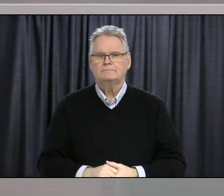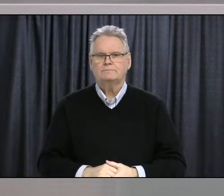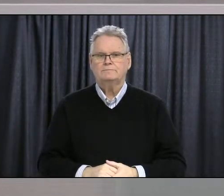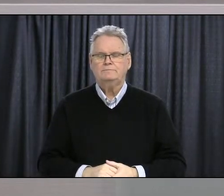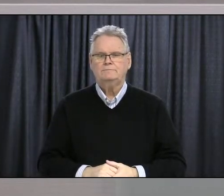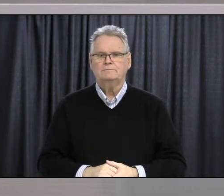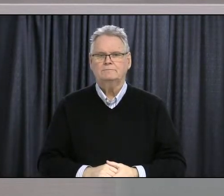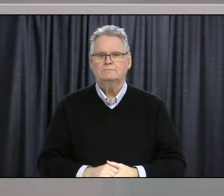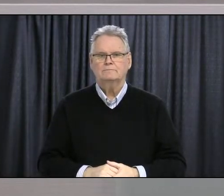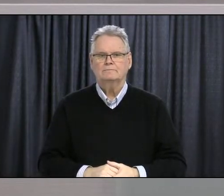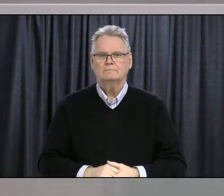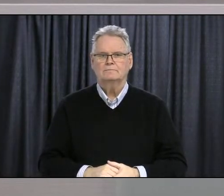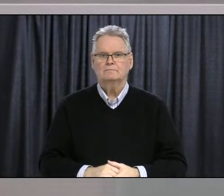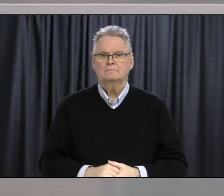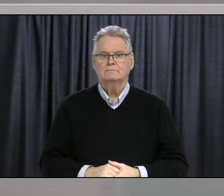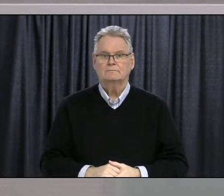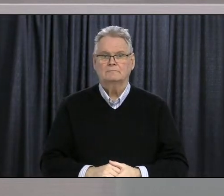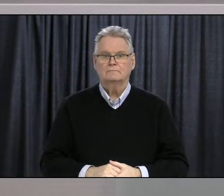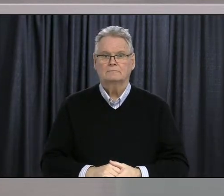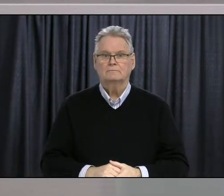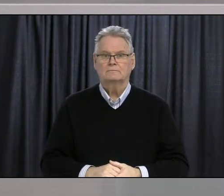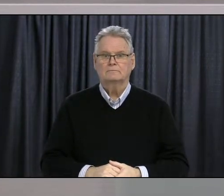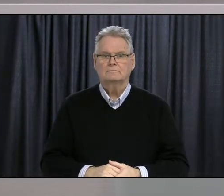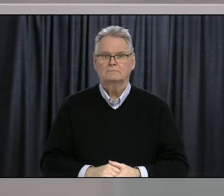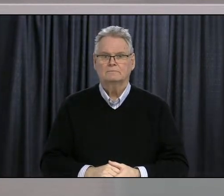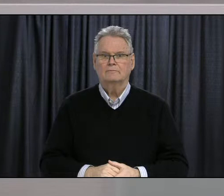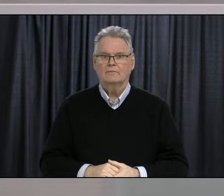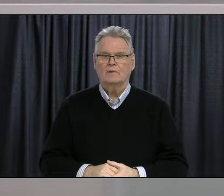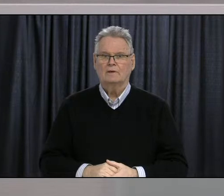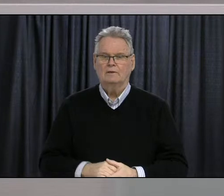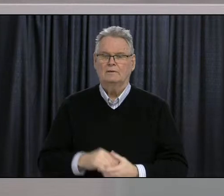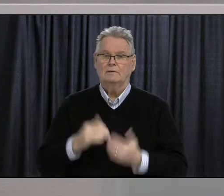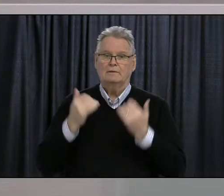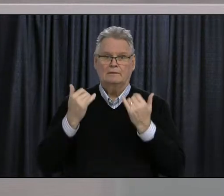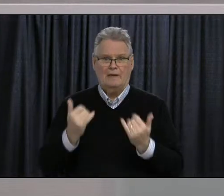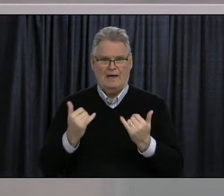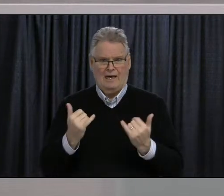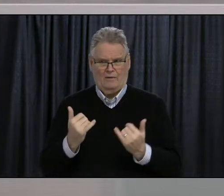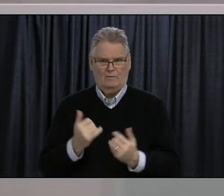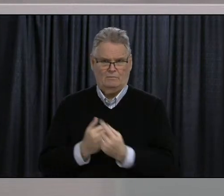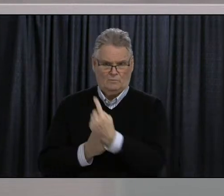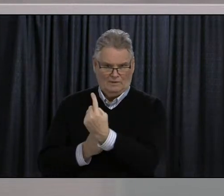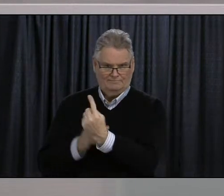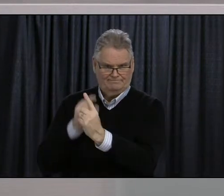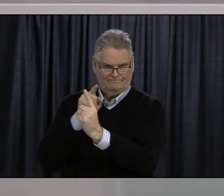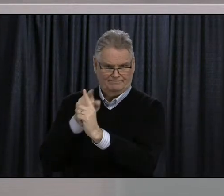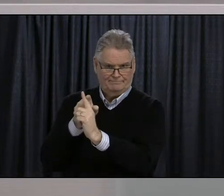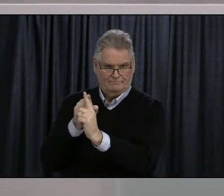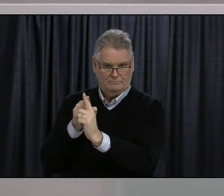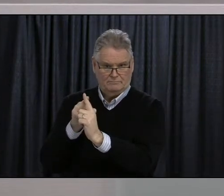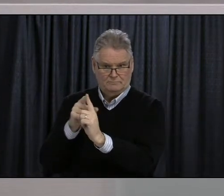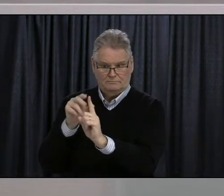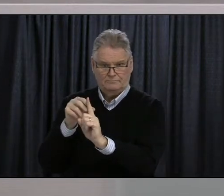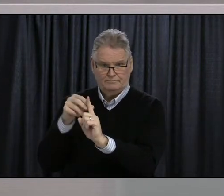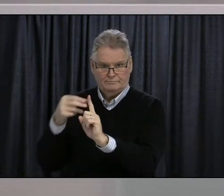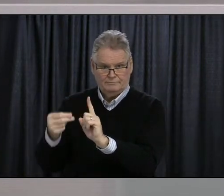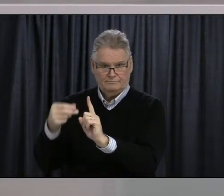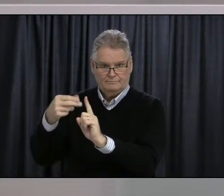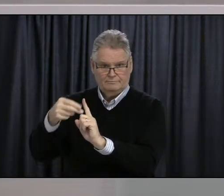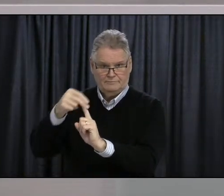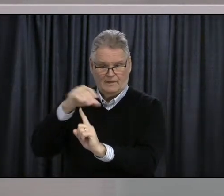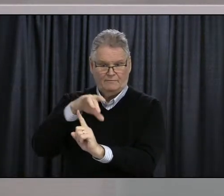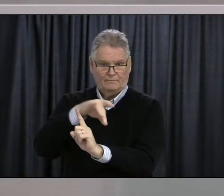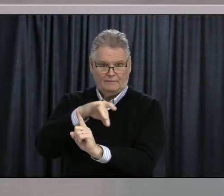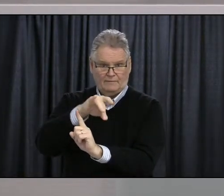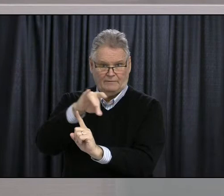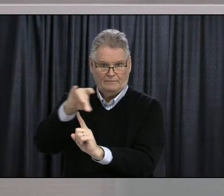all the cases from that since have been able to be linked. So in terms of community transmission, it's not from being in the same grocery store or